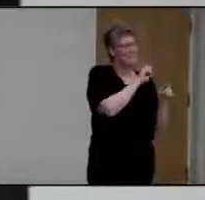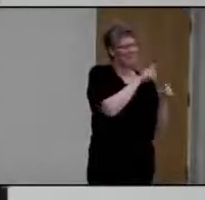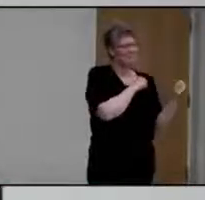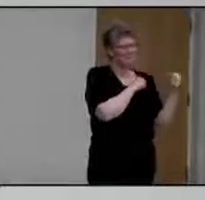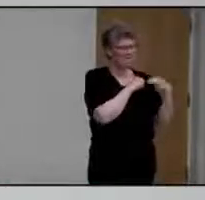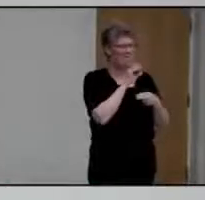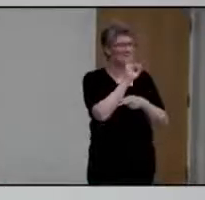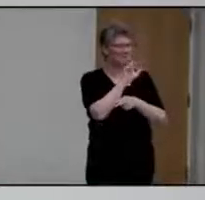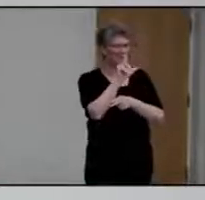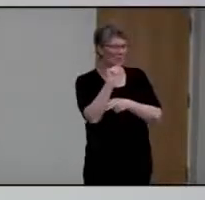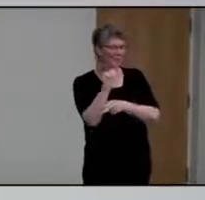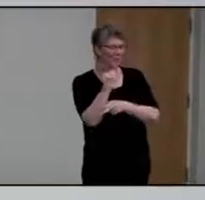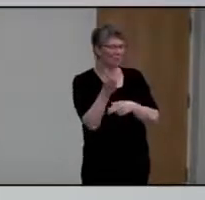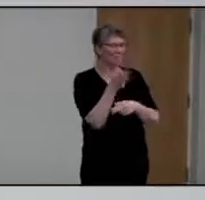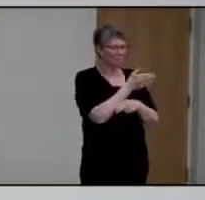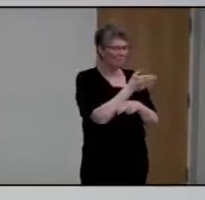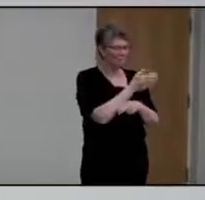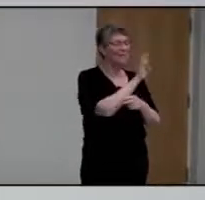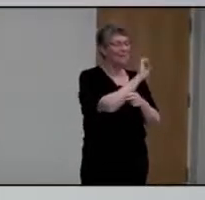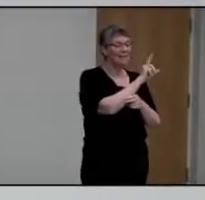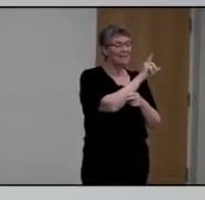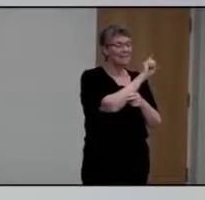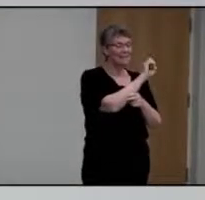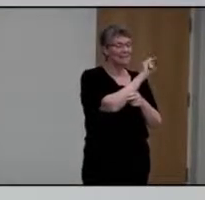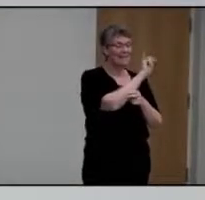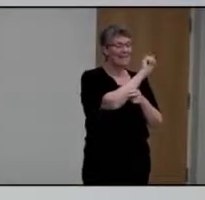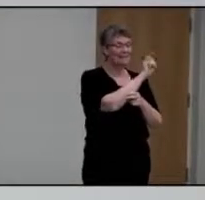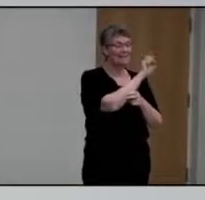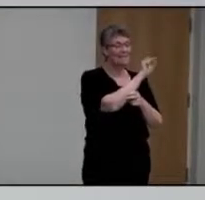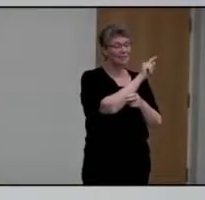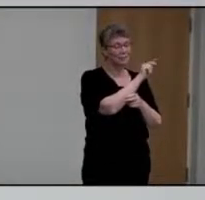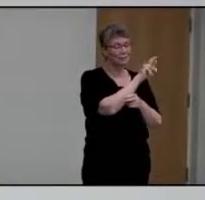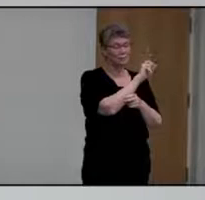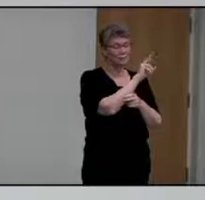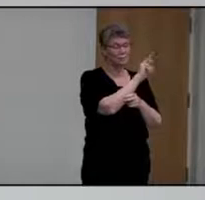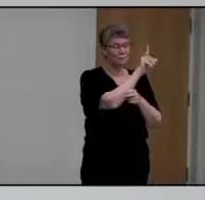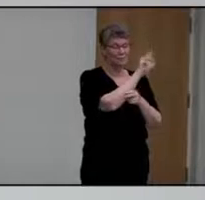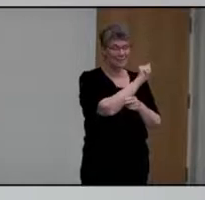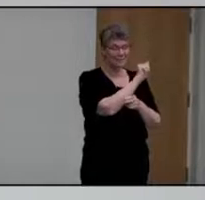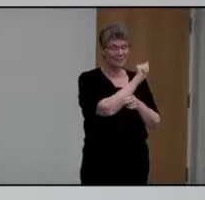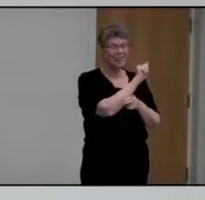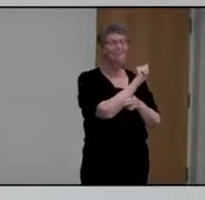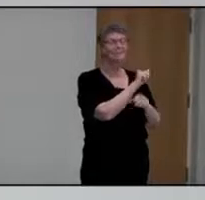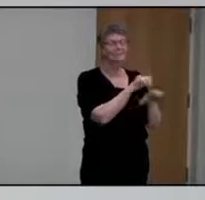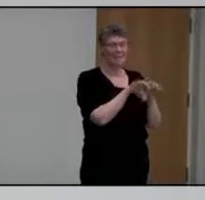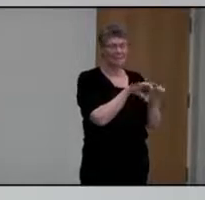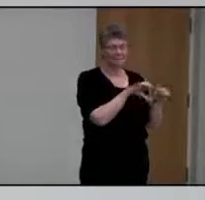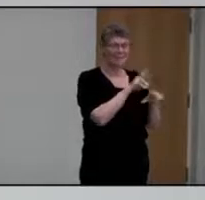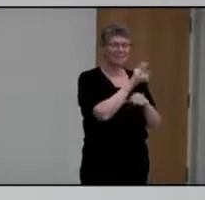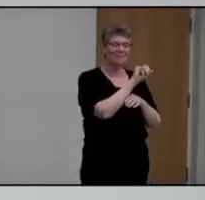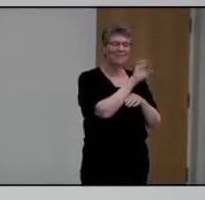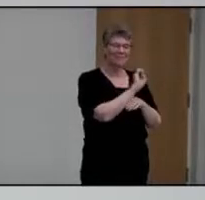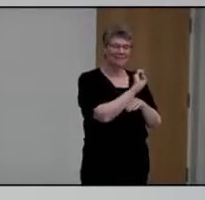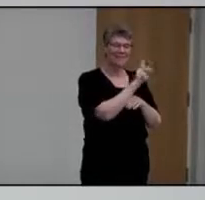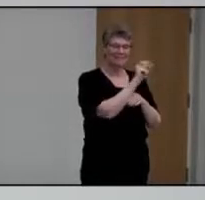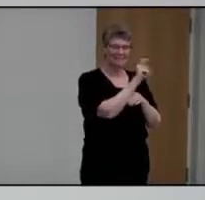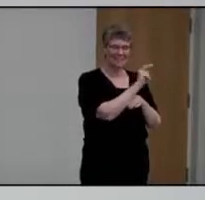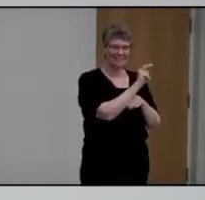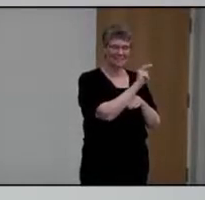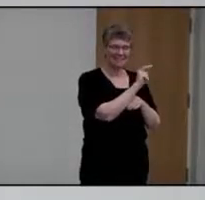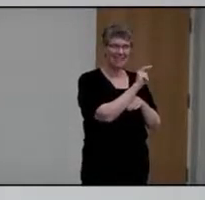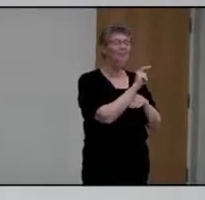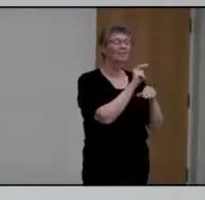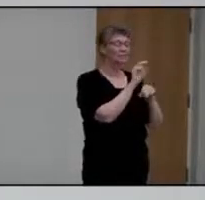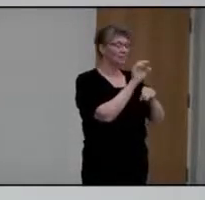Eleni Strulia, acting vice dean in the Faculty of Science and the director of the AI for Society signature area, a professor in the Department